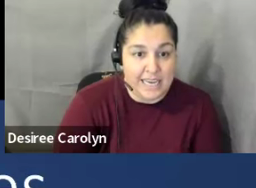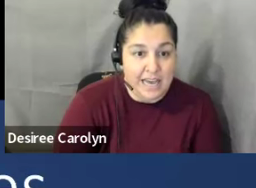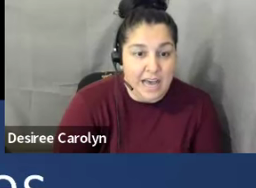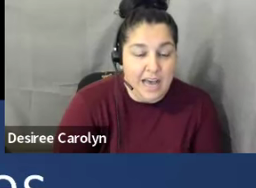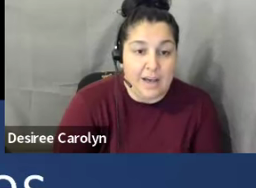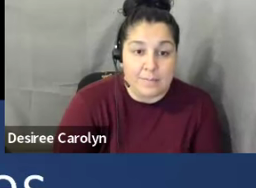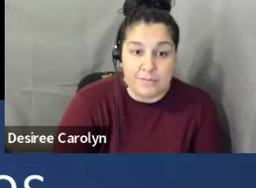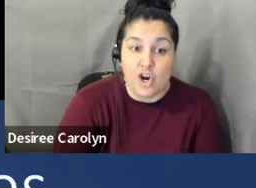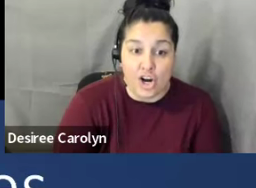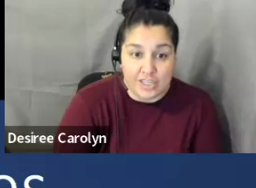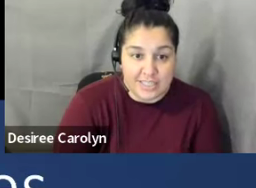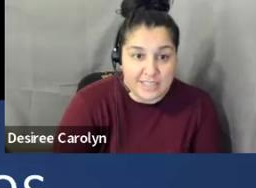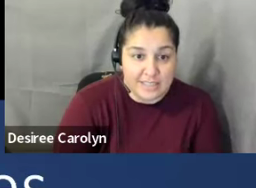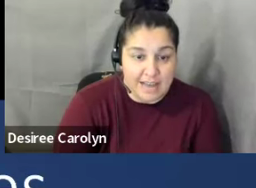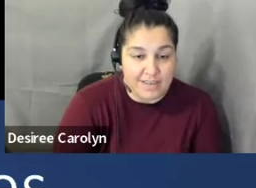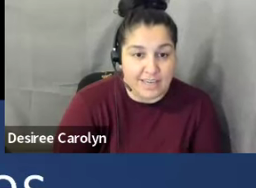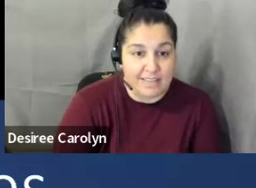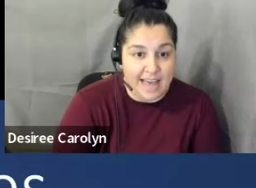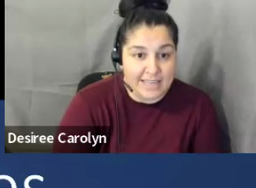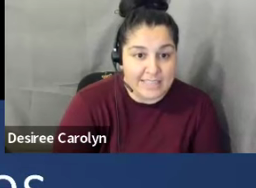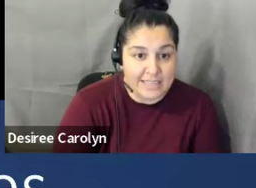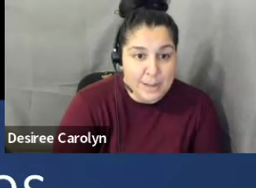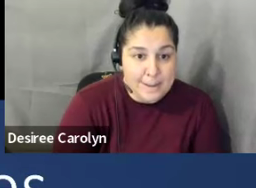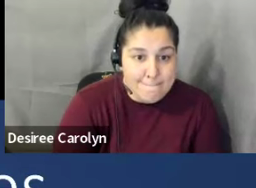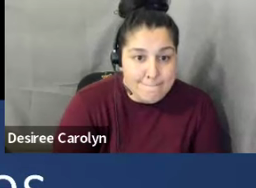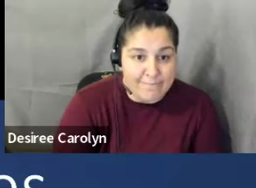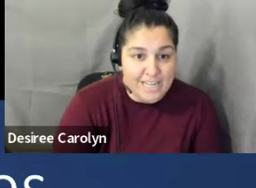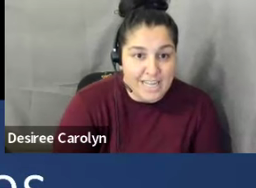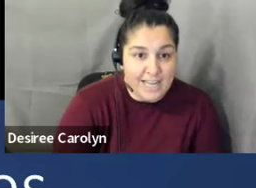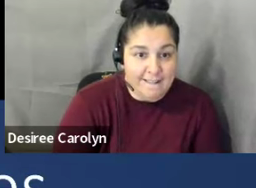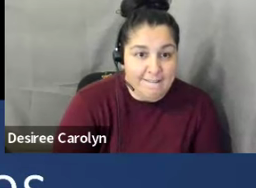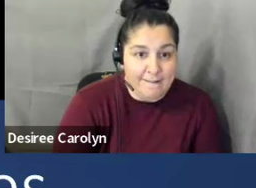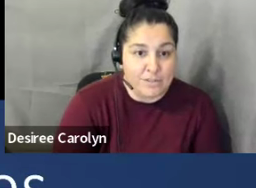accessibility for cart, having that